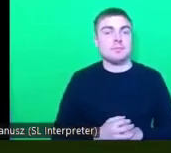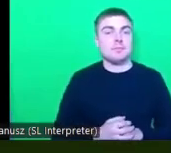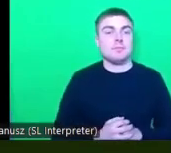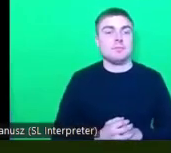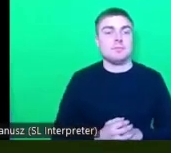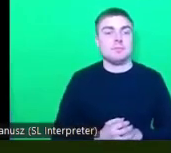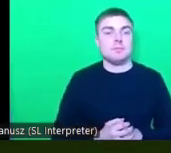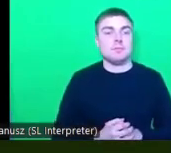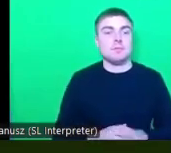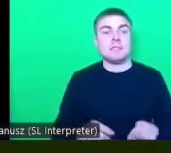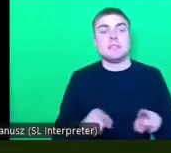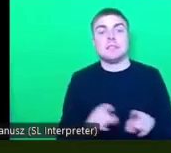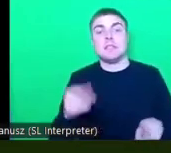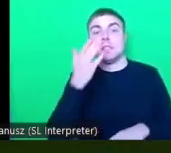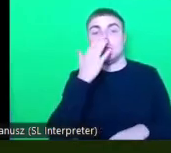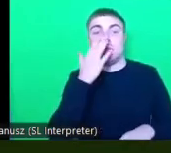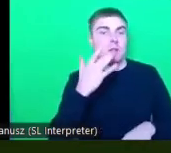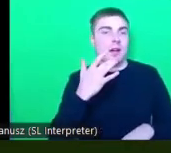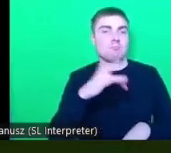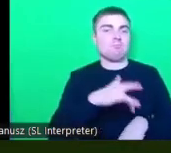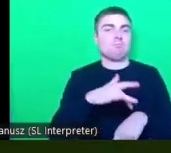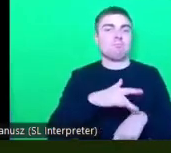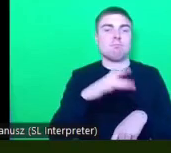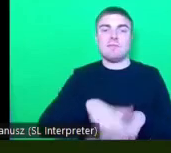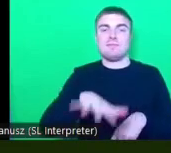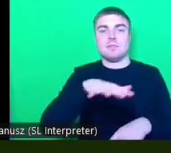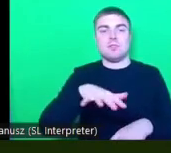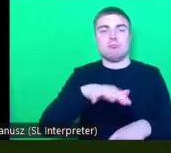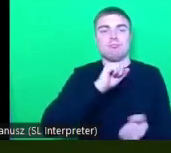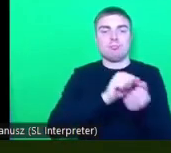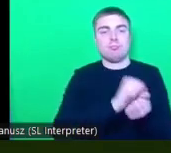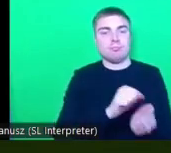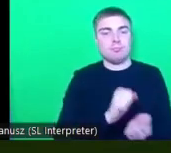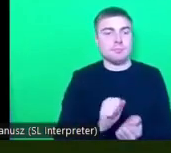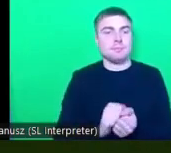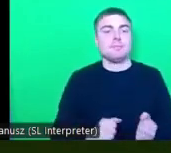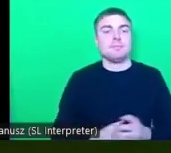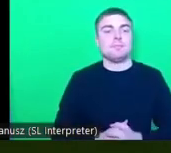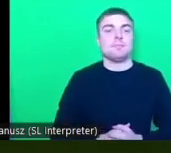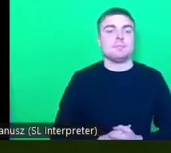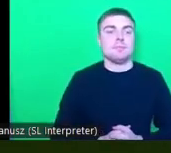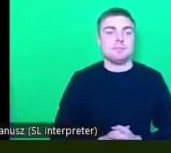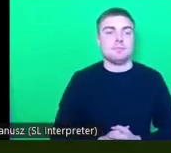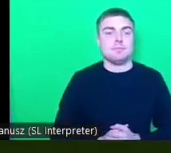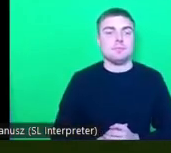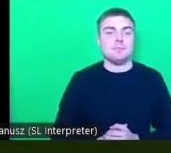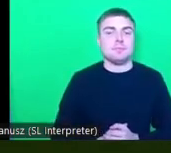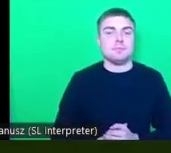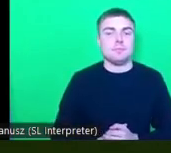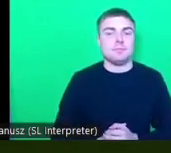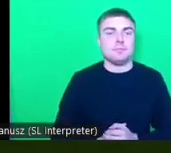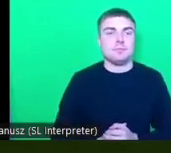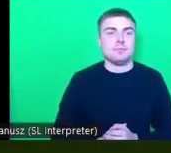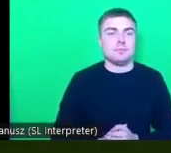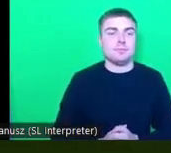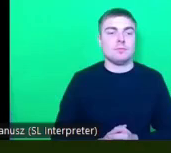level. So, for example, moose abundance, the availability of forage, tree species composition, snow